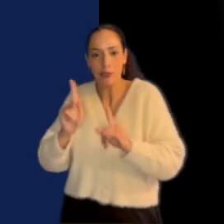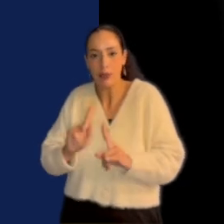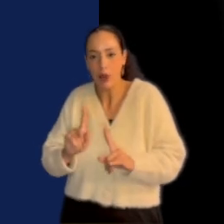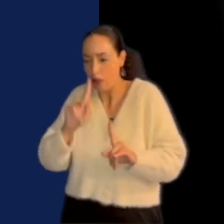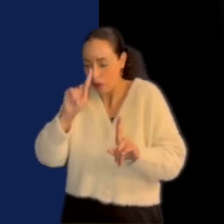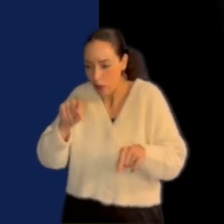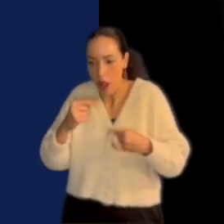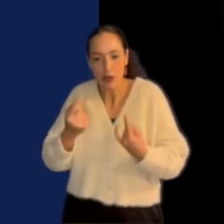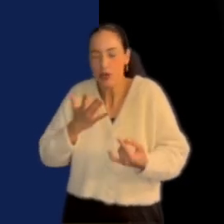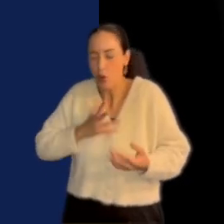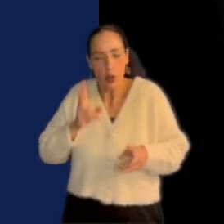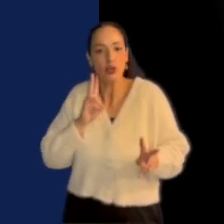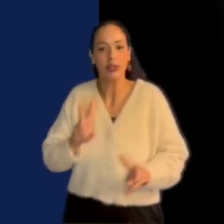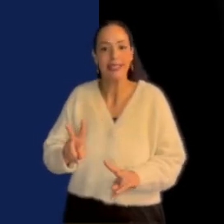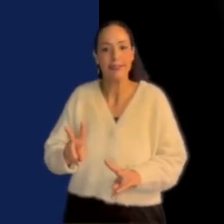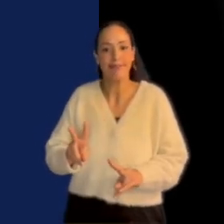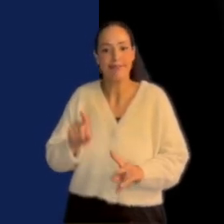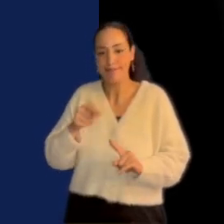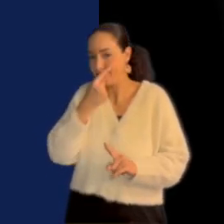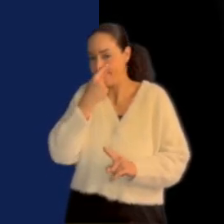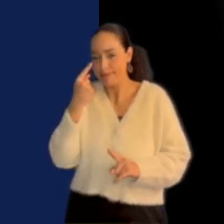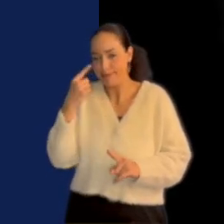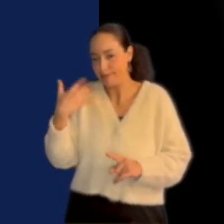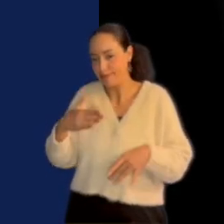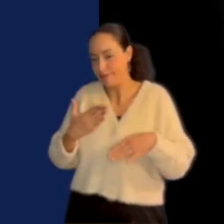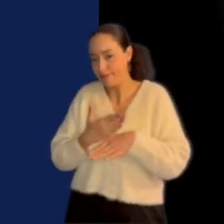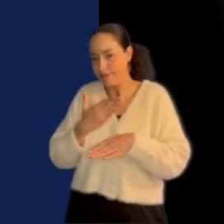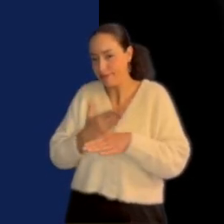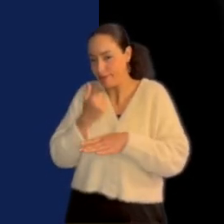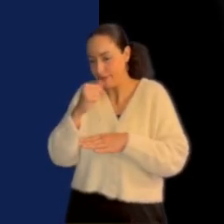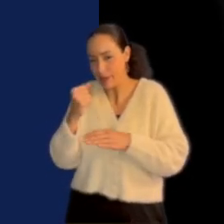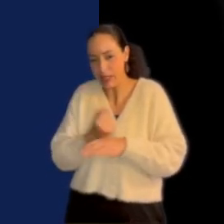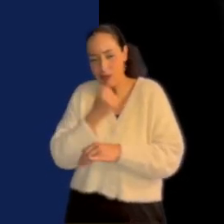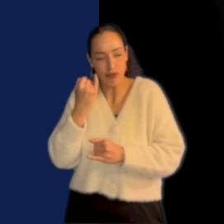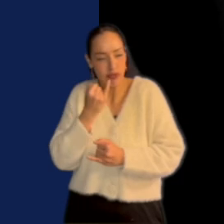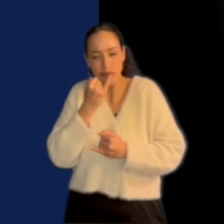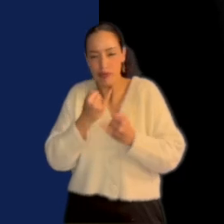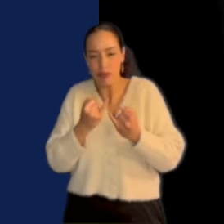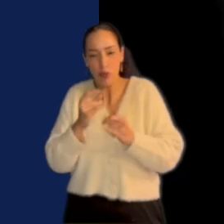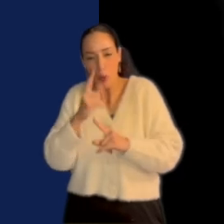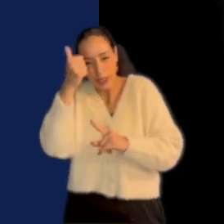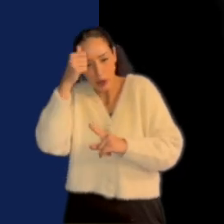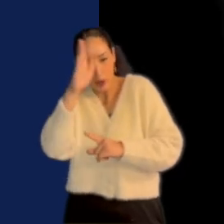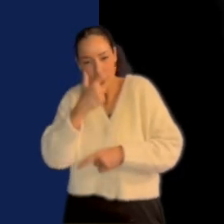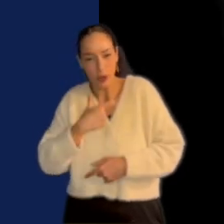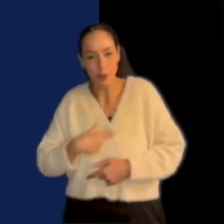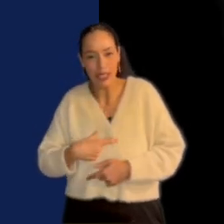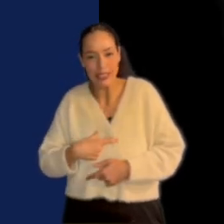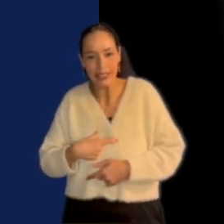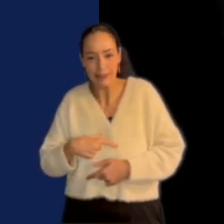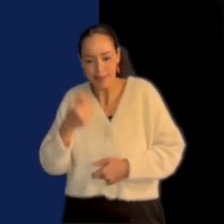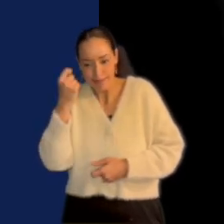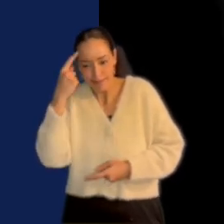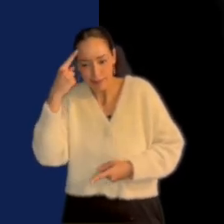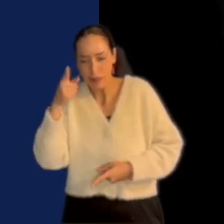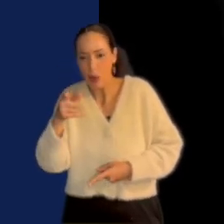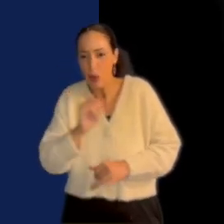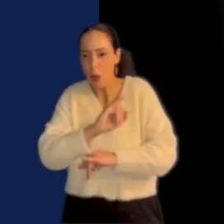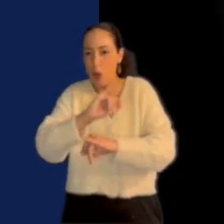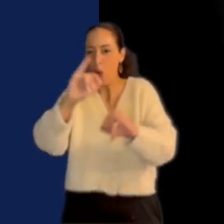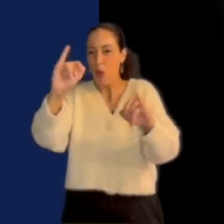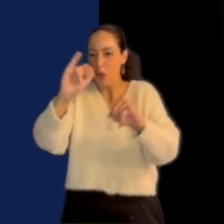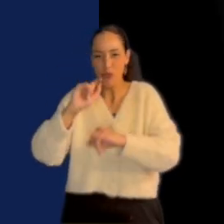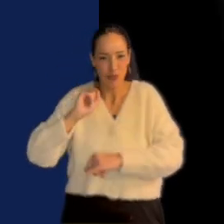witnessing work can often take us beyond that which we know of humanity, to places of inhumanity, atrocity, brutality, and torment. Once seen, we